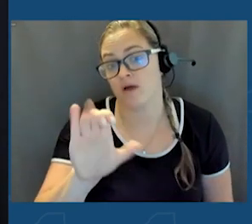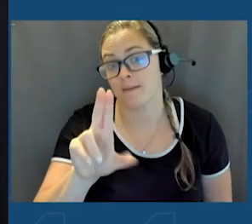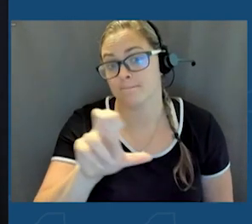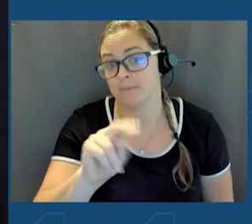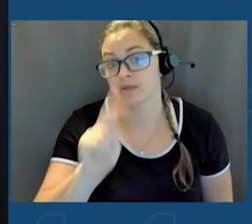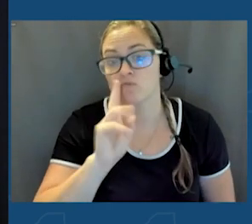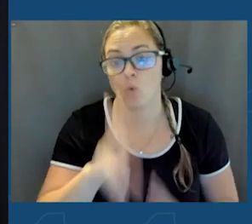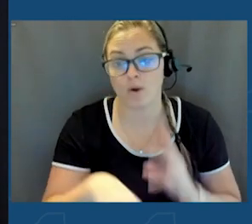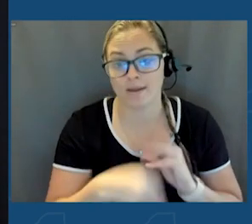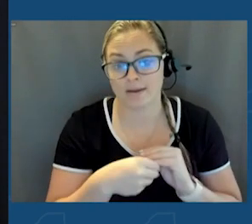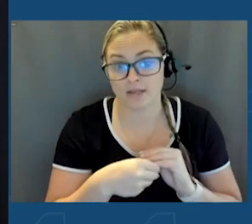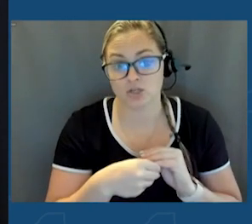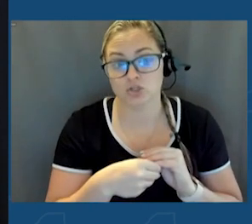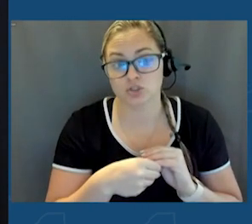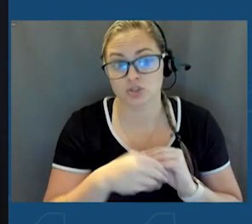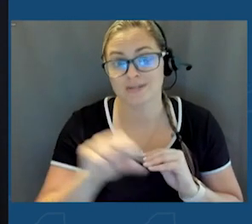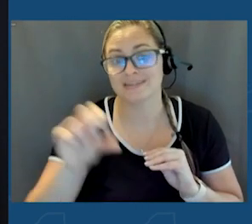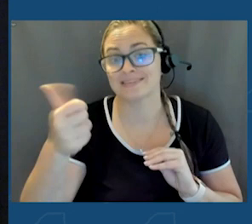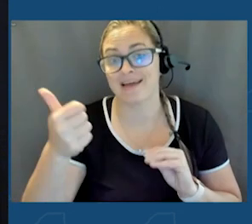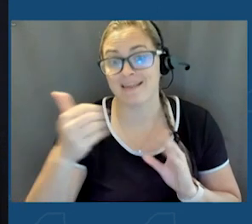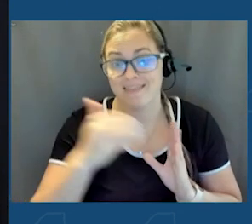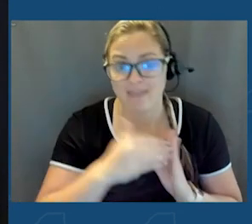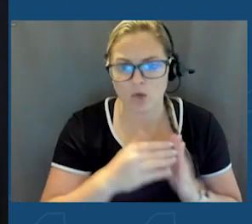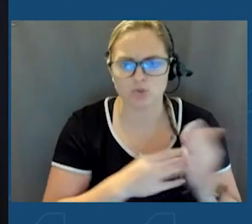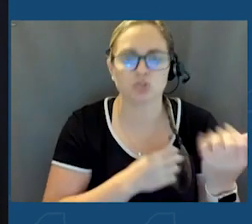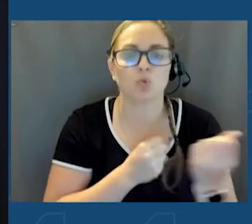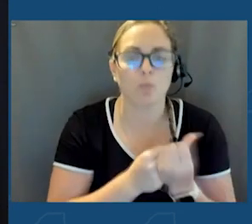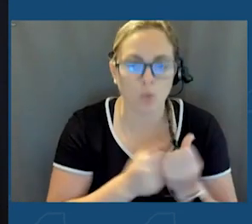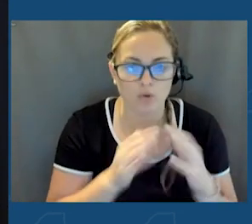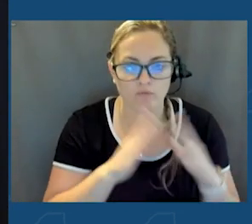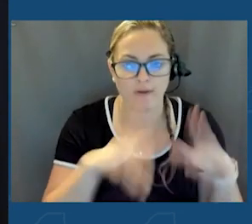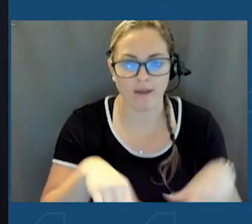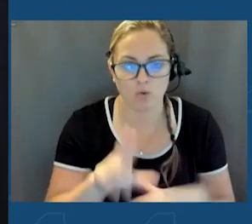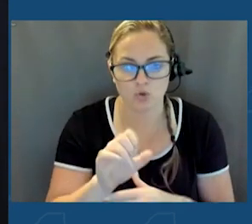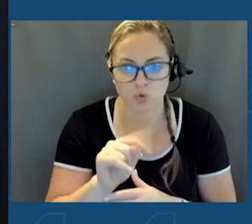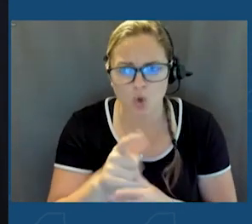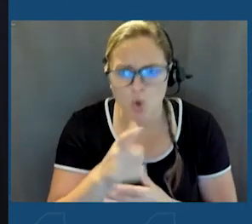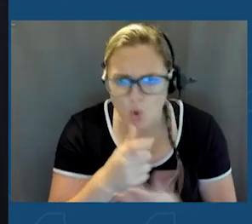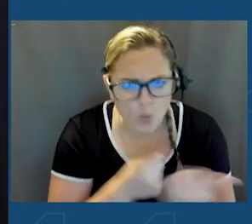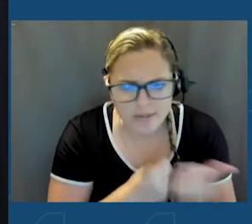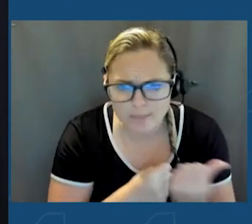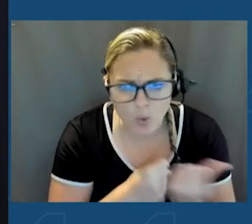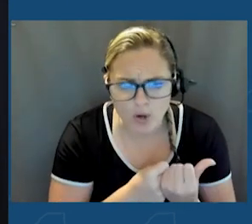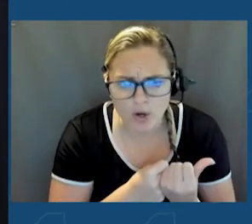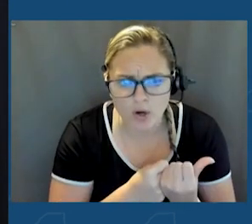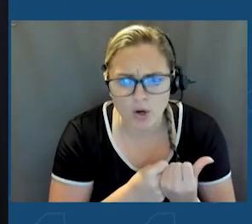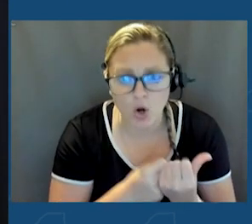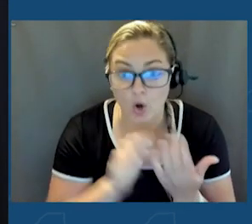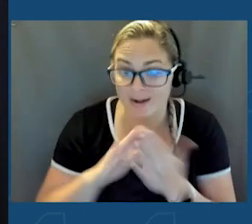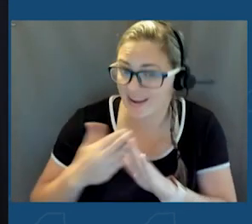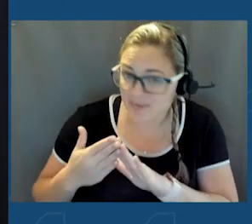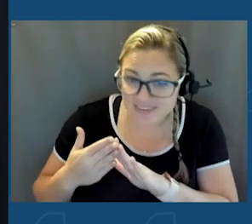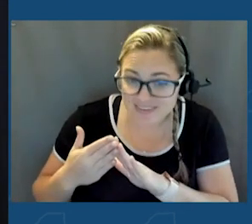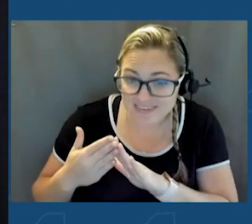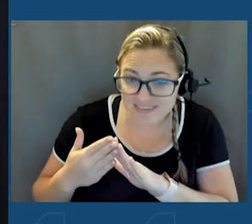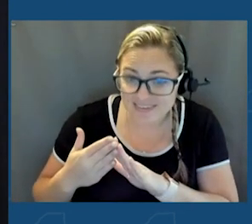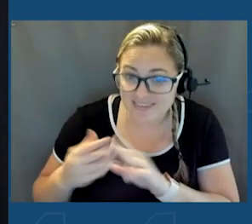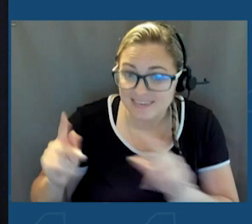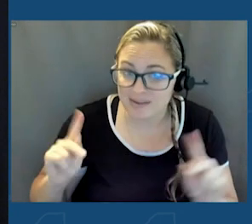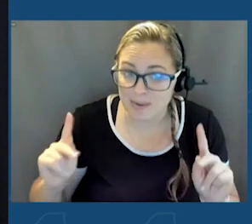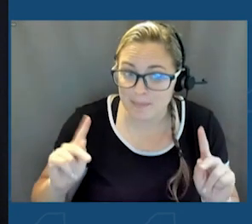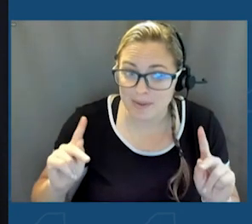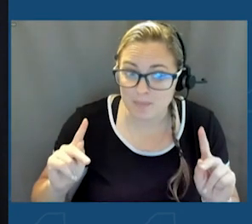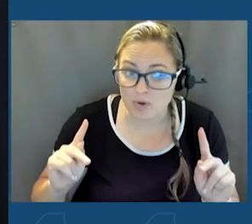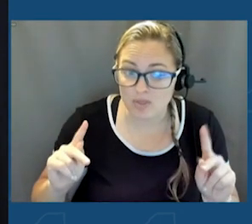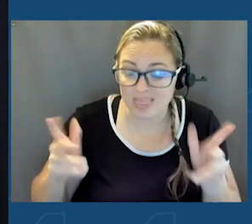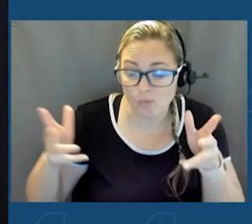additional 10,000 supportive housing units. Who are we supporting? We're supporting our neighbors. People have been left